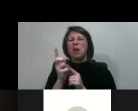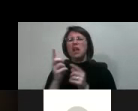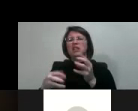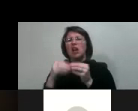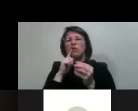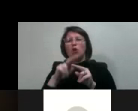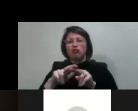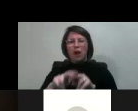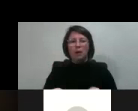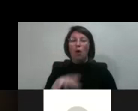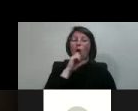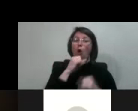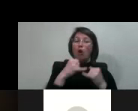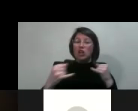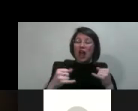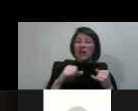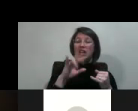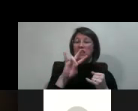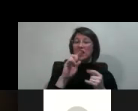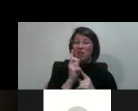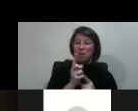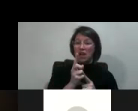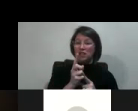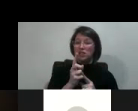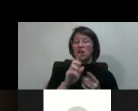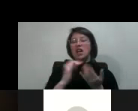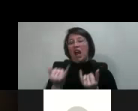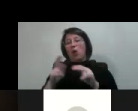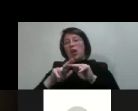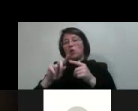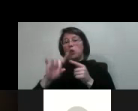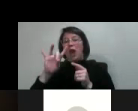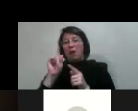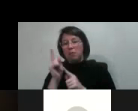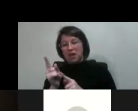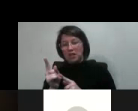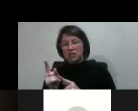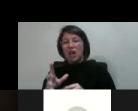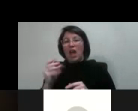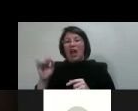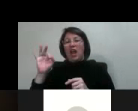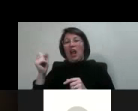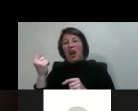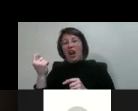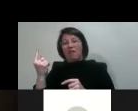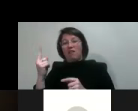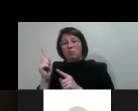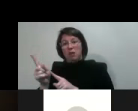it will go from every 7 minutes in peak to every 8 minutes in peak, and from every 9 minutes to every 11 minutes in the